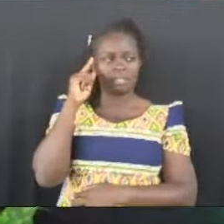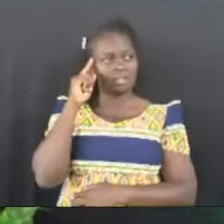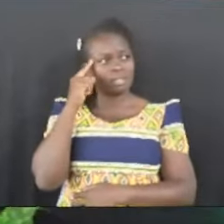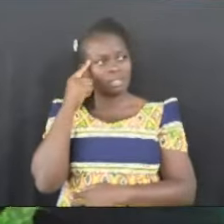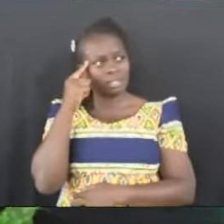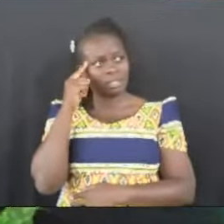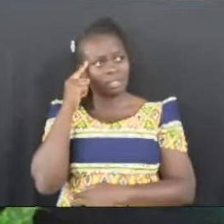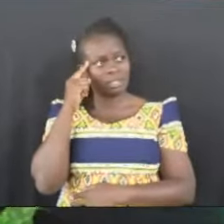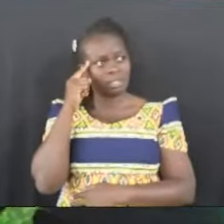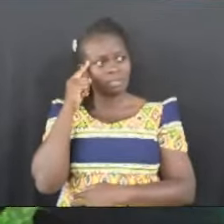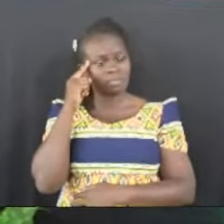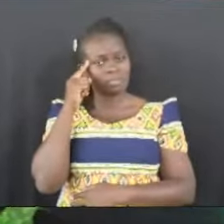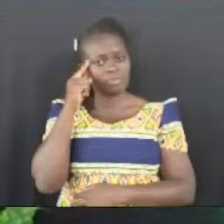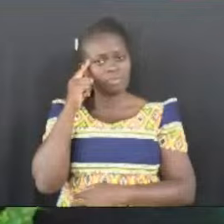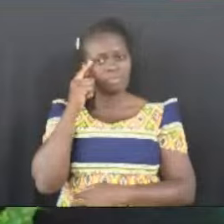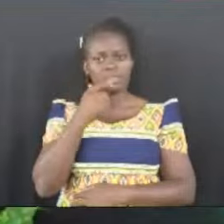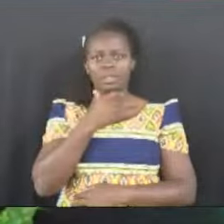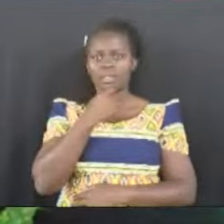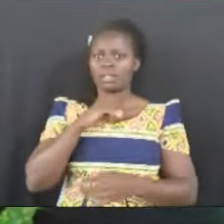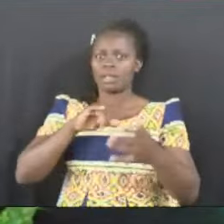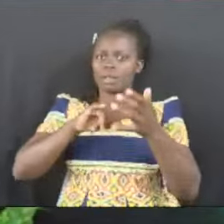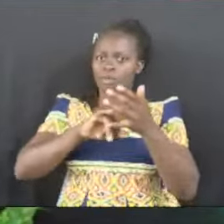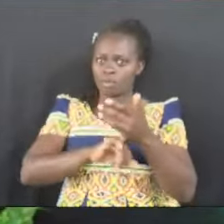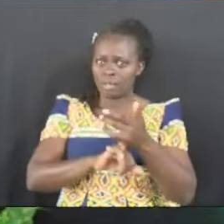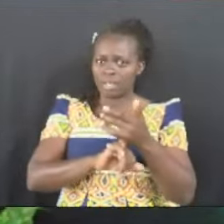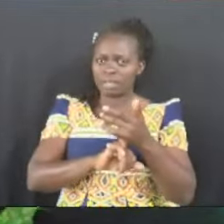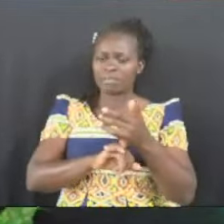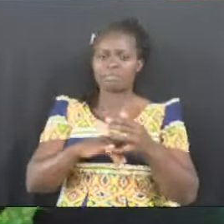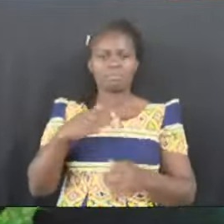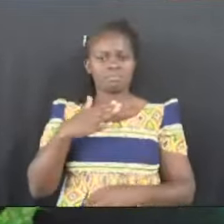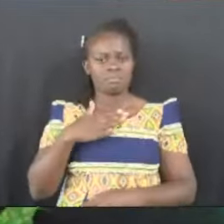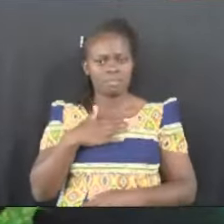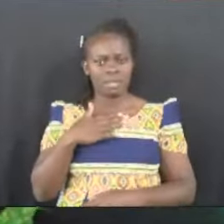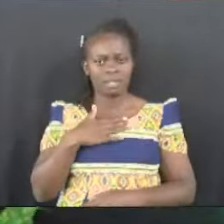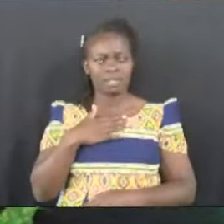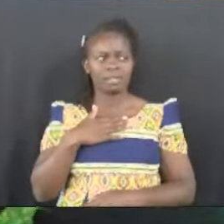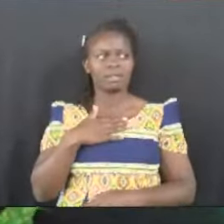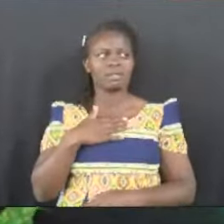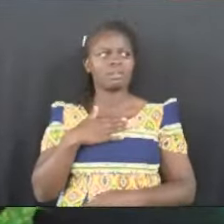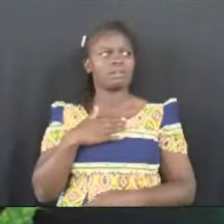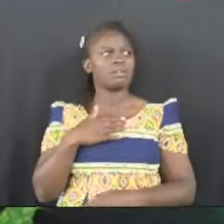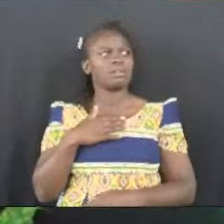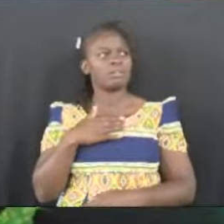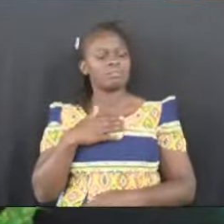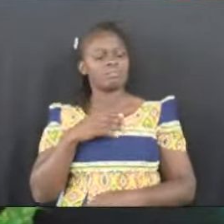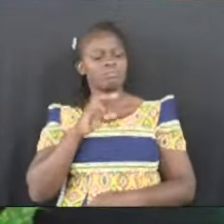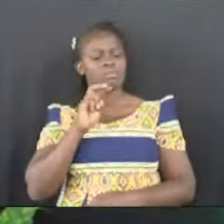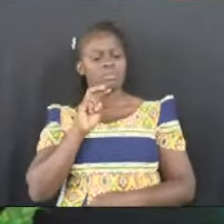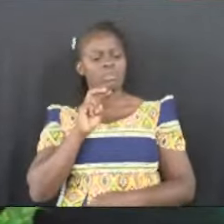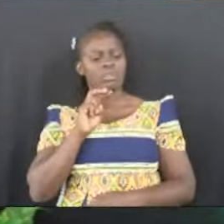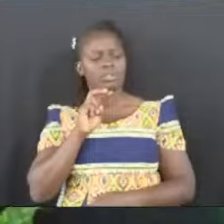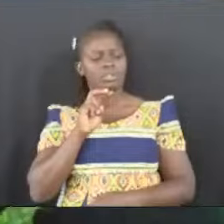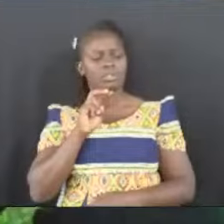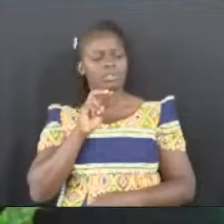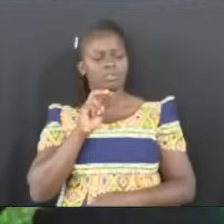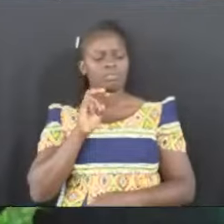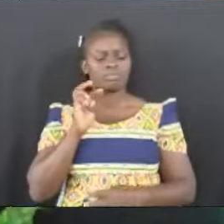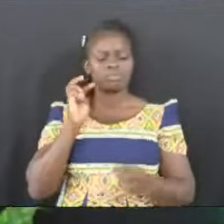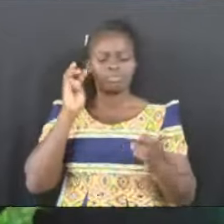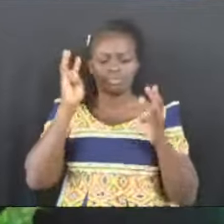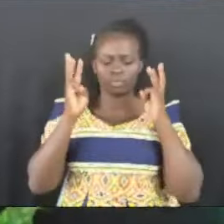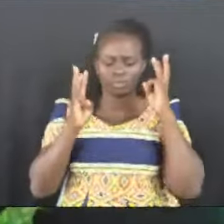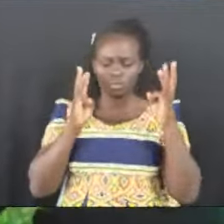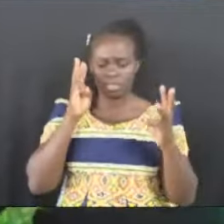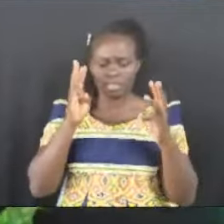my wife and daughter were smiling because the first thing I